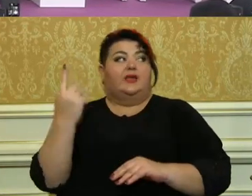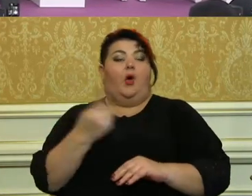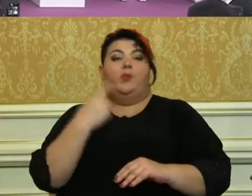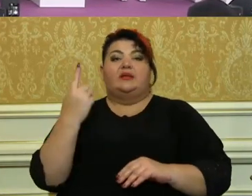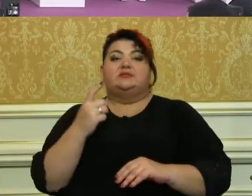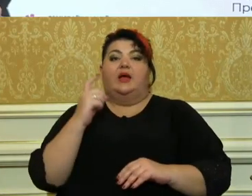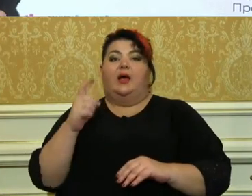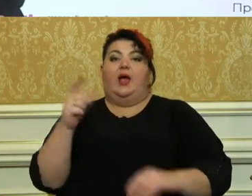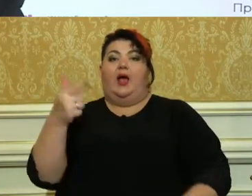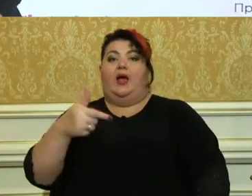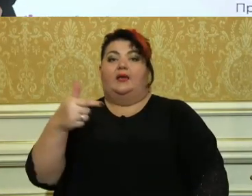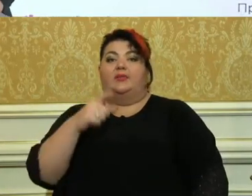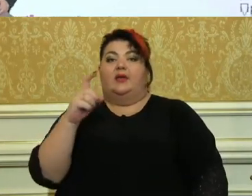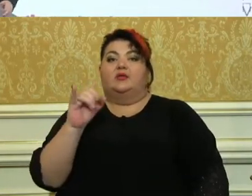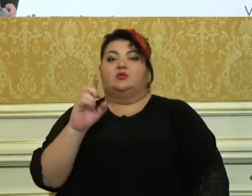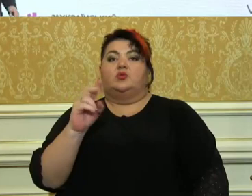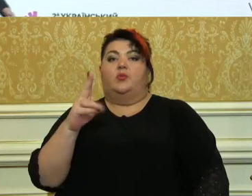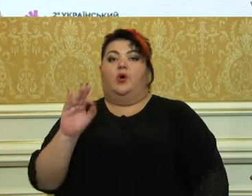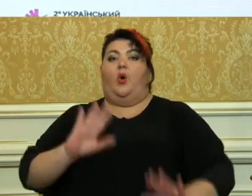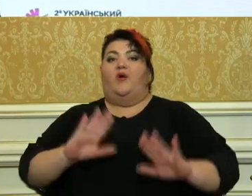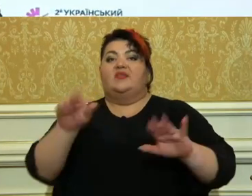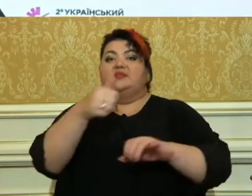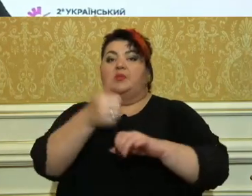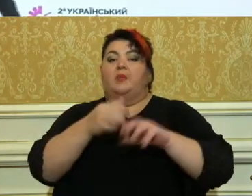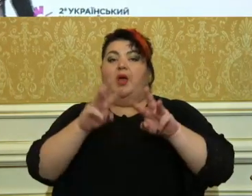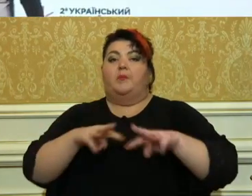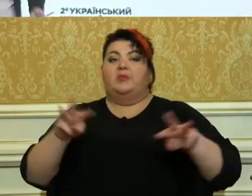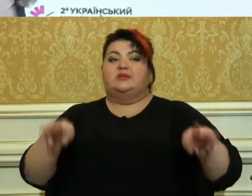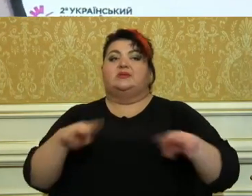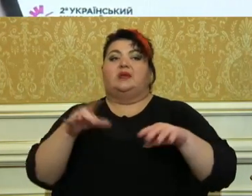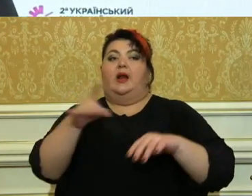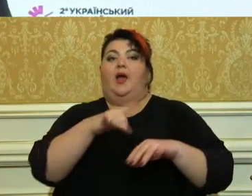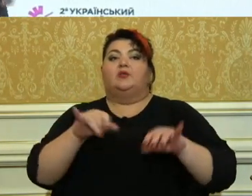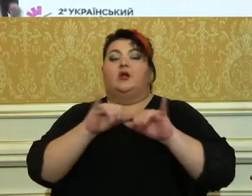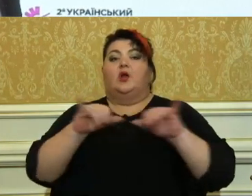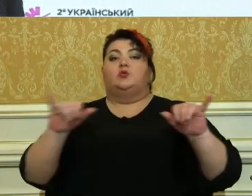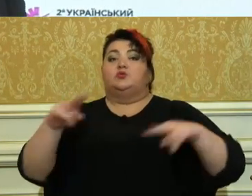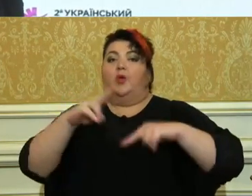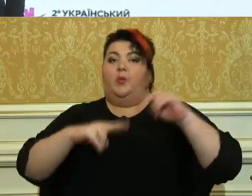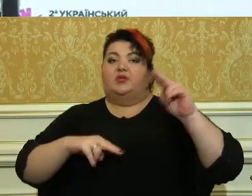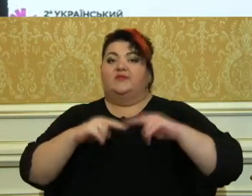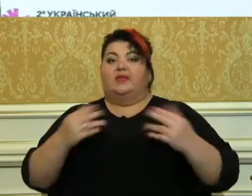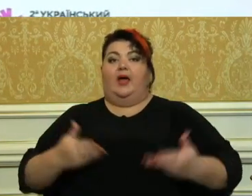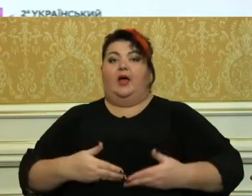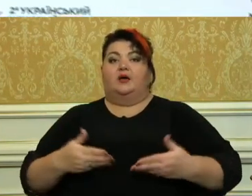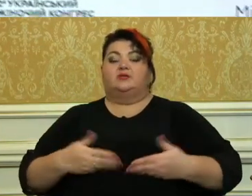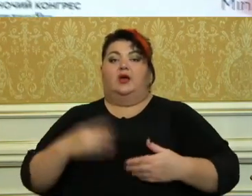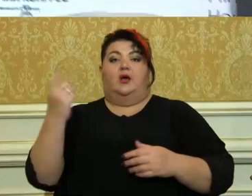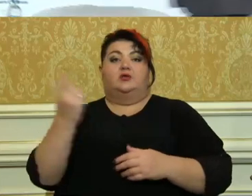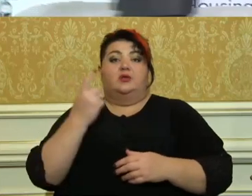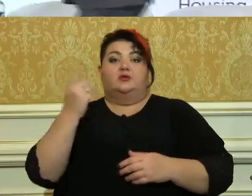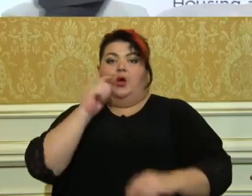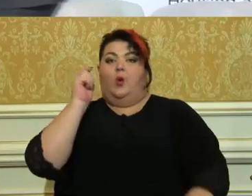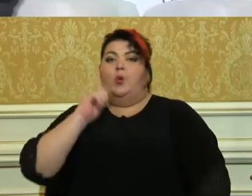regions. Gennady Zubko, Vice Prime Minister of Ukraine, Minister of the Regional Development, Construction, Housing